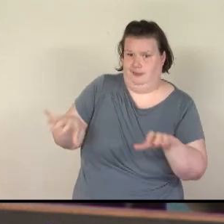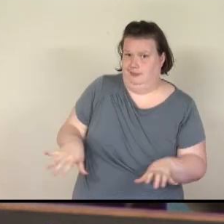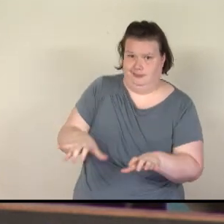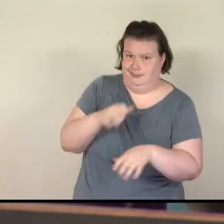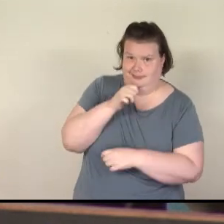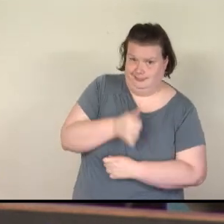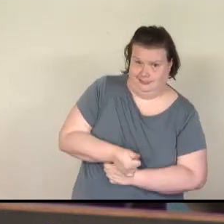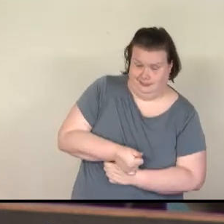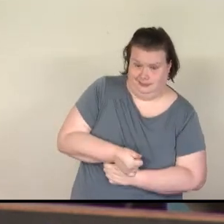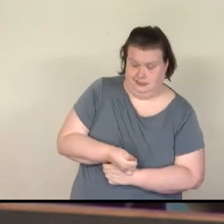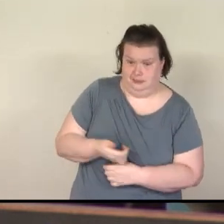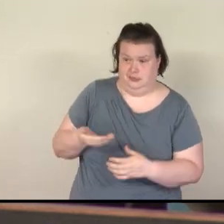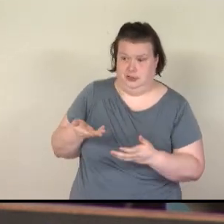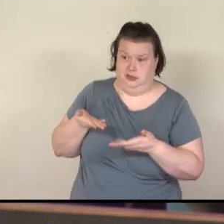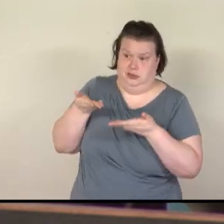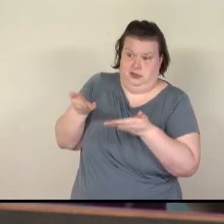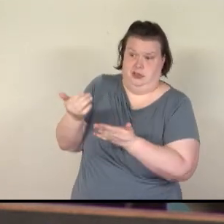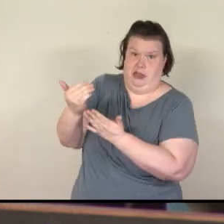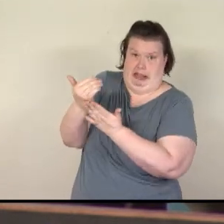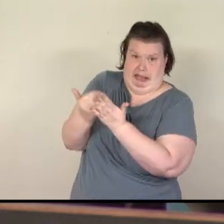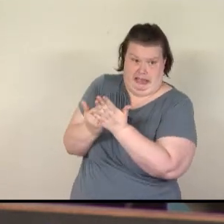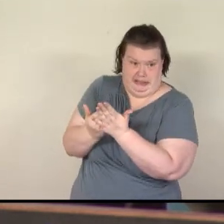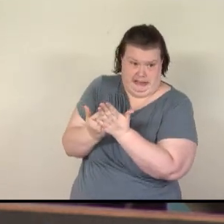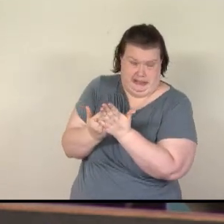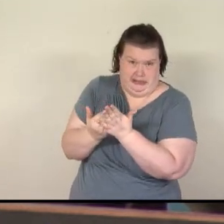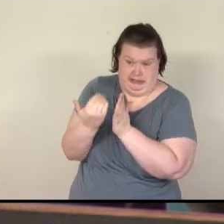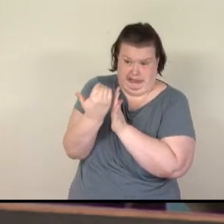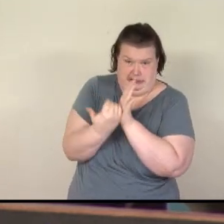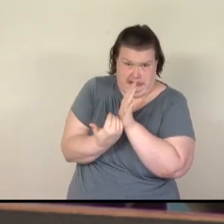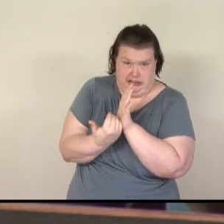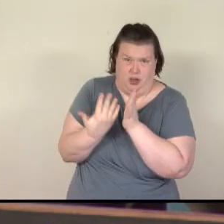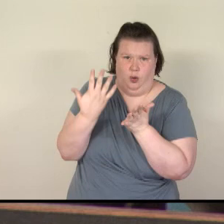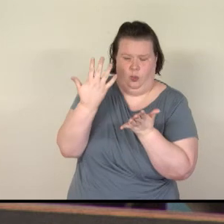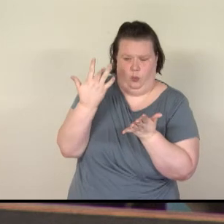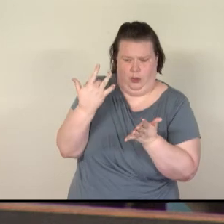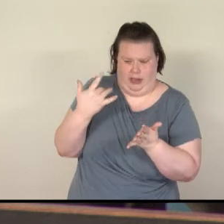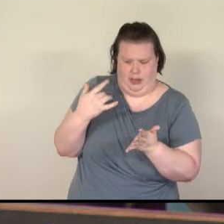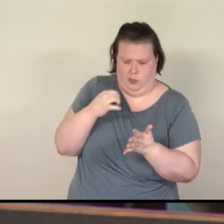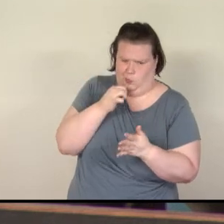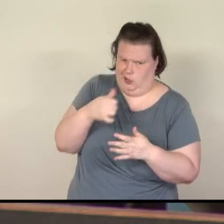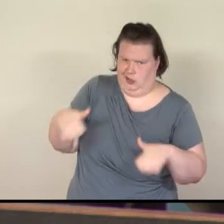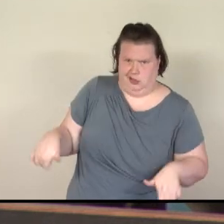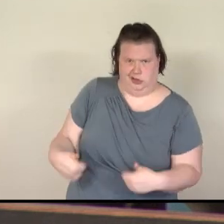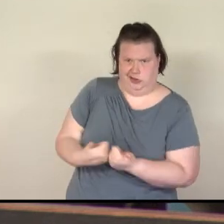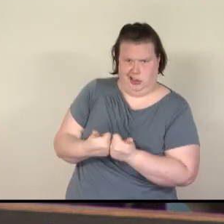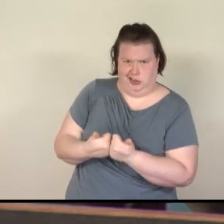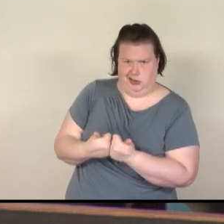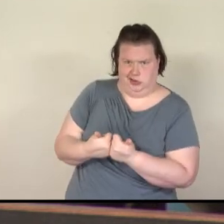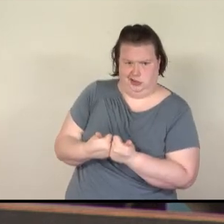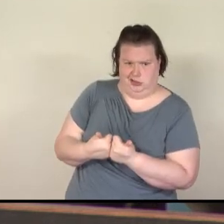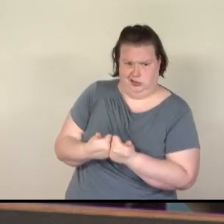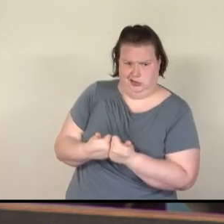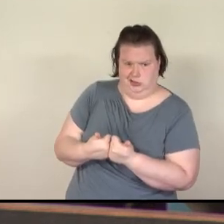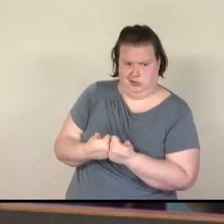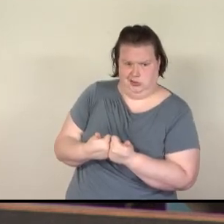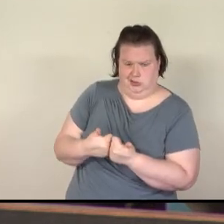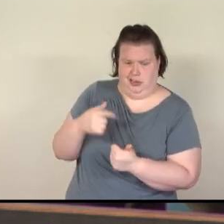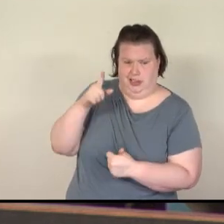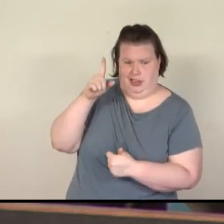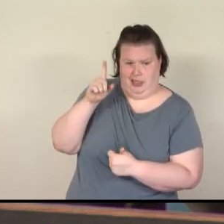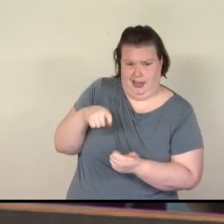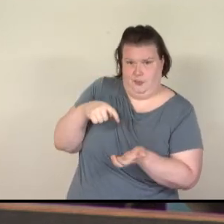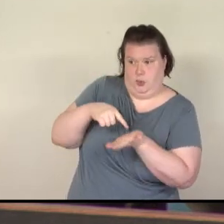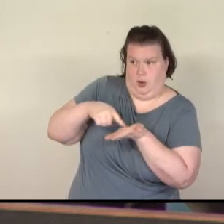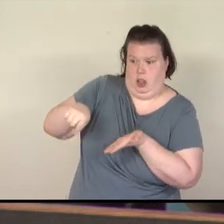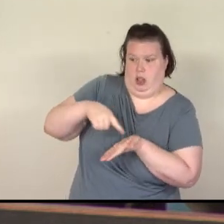what's listed on their website, why we wouldn't challenge that and why we would put ourselves in a position to potentially have